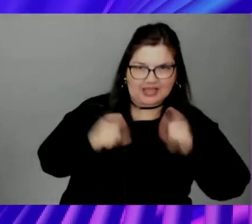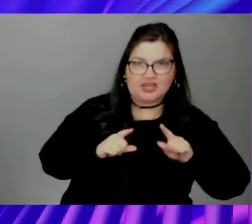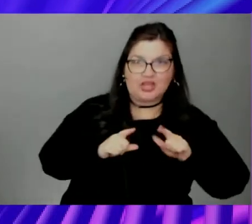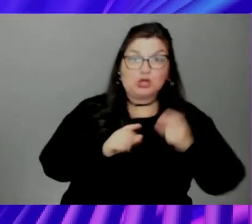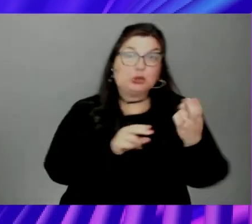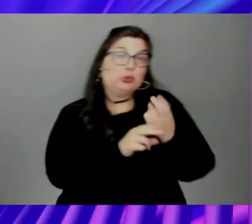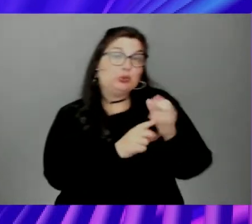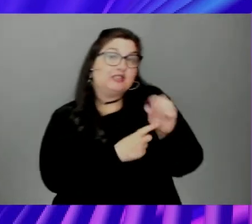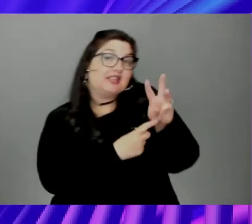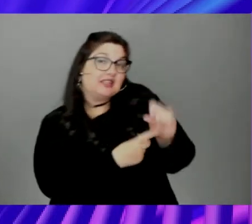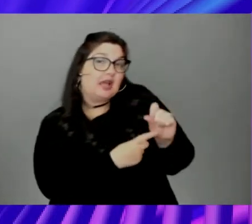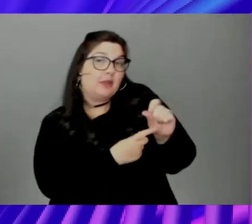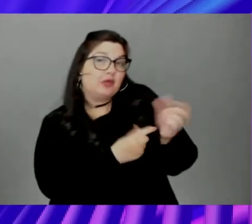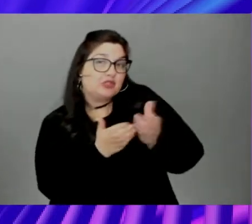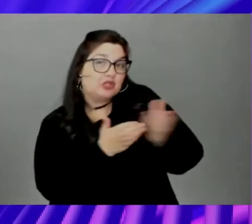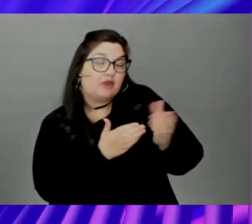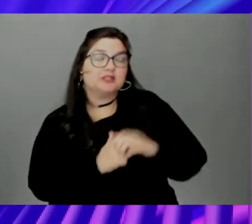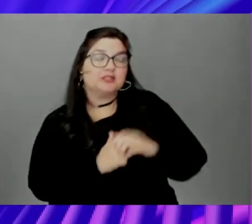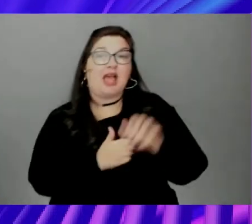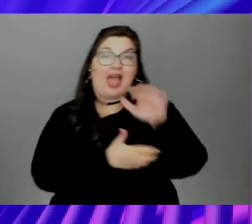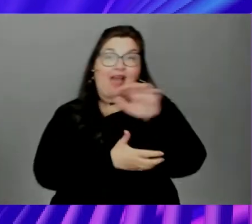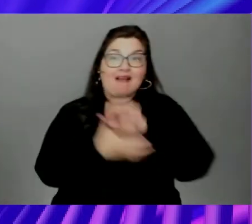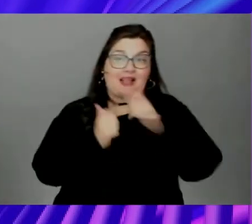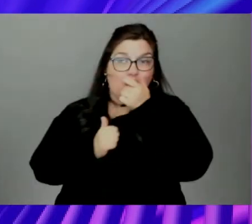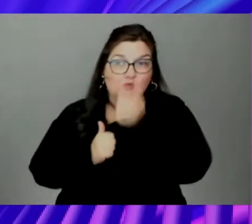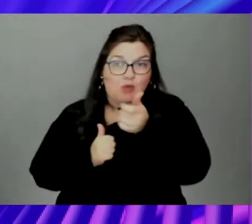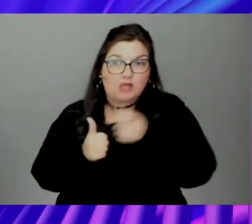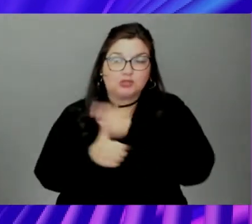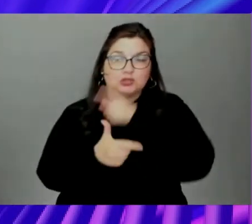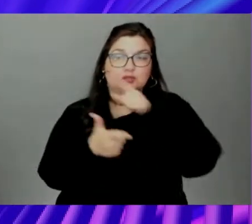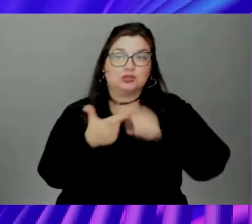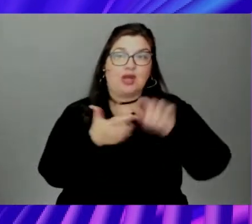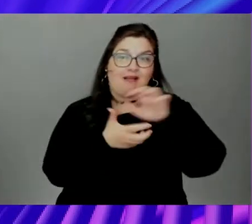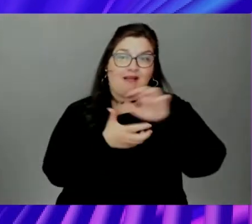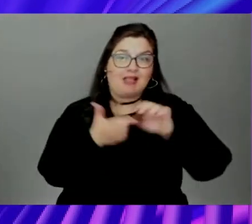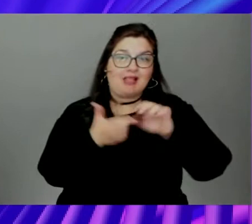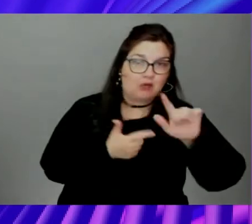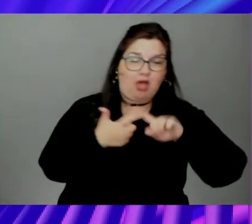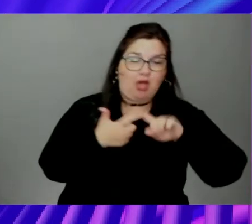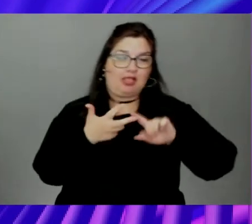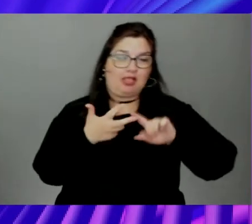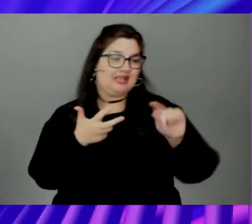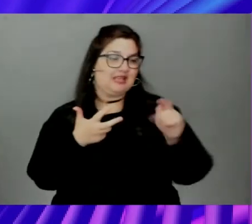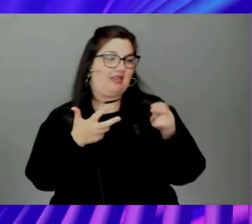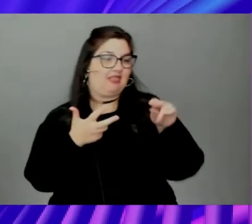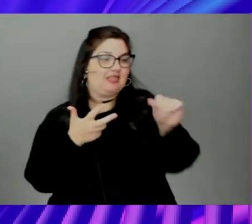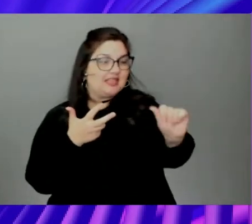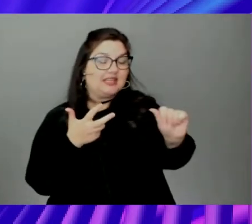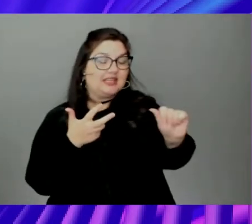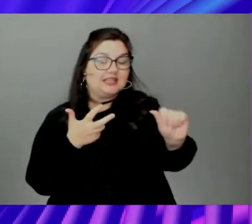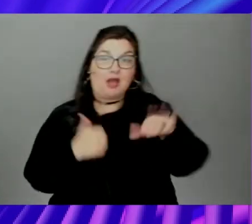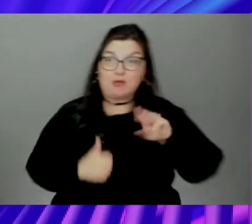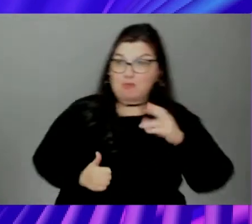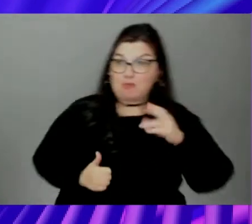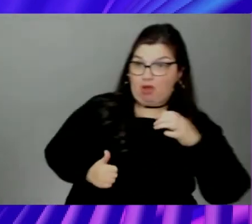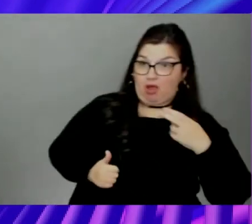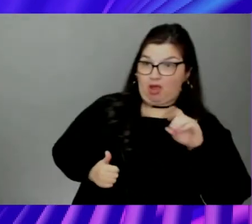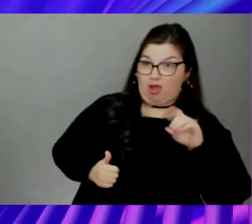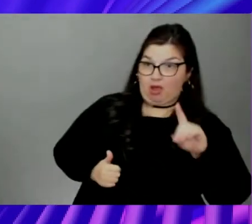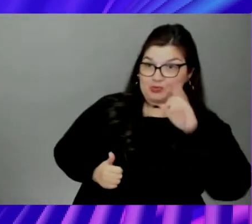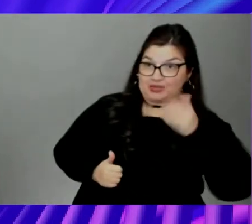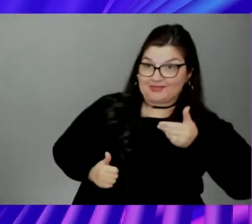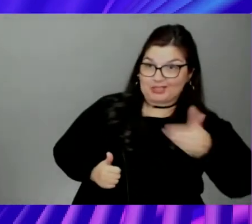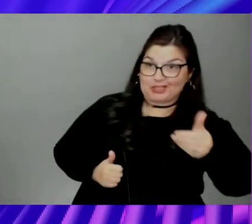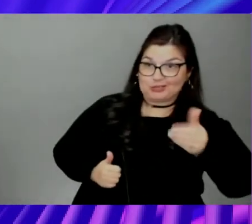as CloudWatch, CloudTrail, Athena, and GuardDuty. Mohammed, do you want to give our viewers a bit of an introduction as to who we are and what our team does?